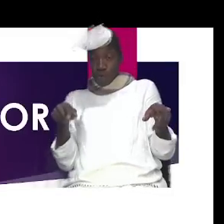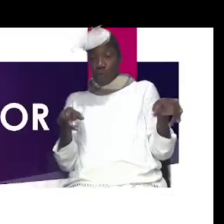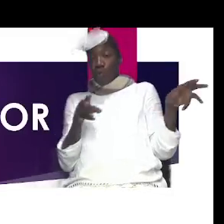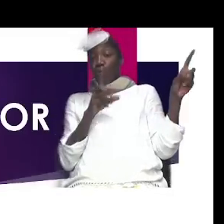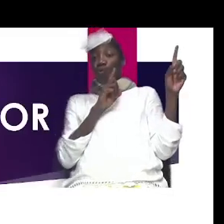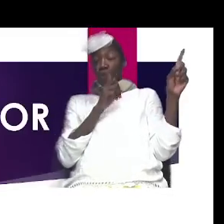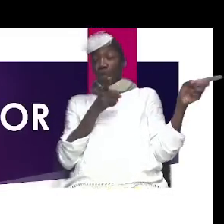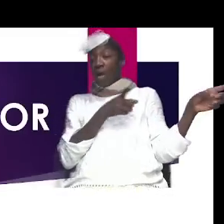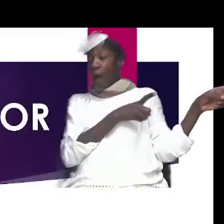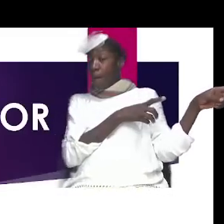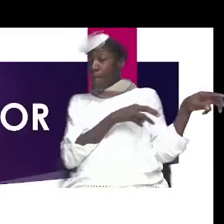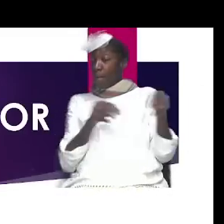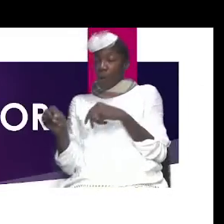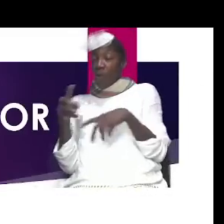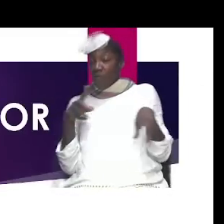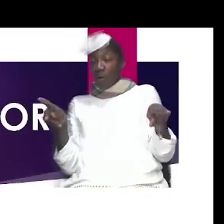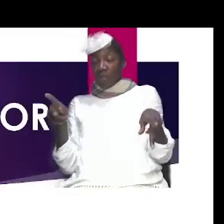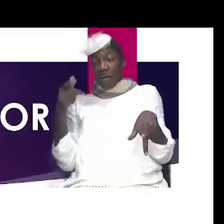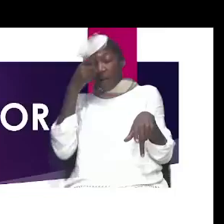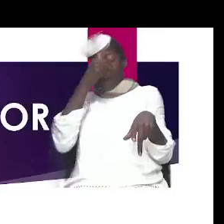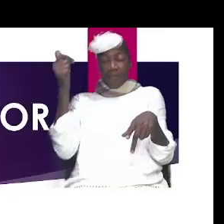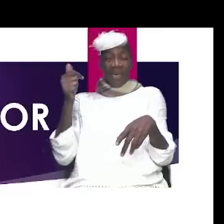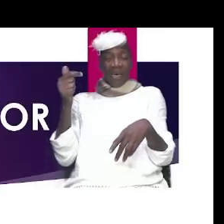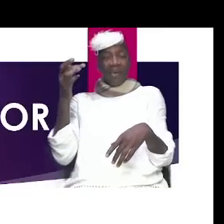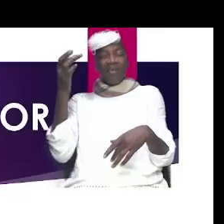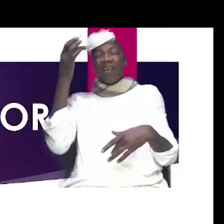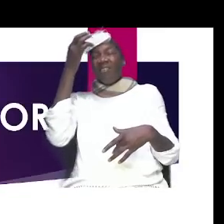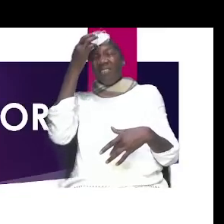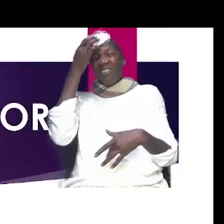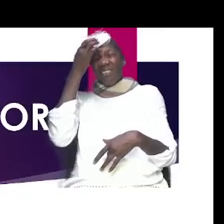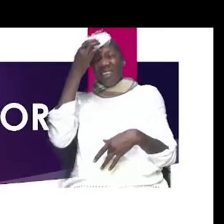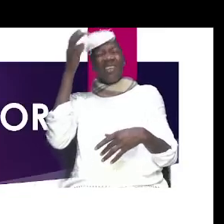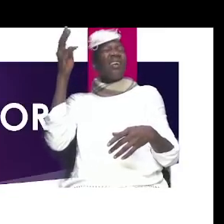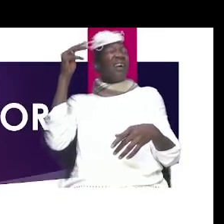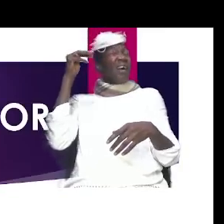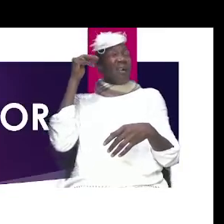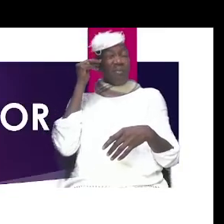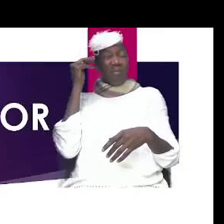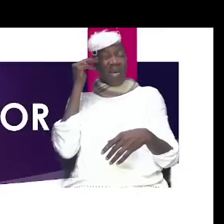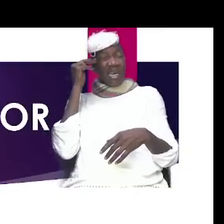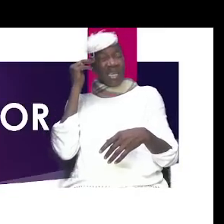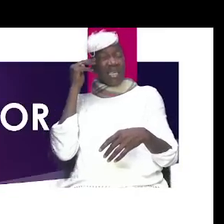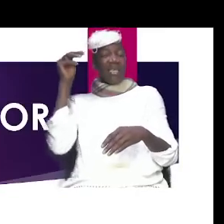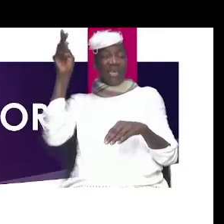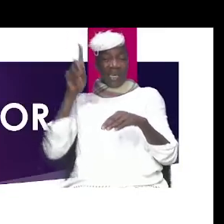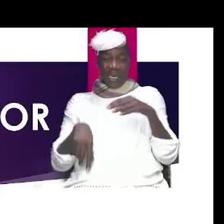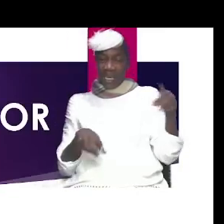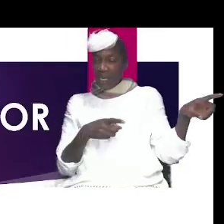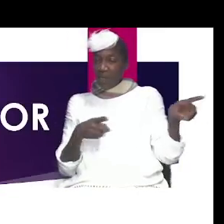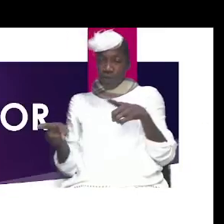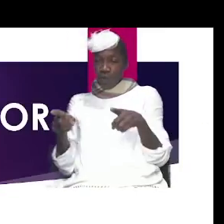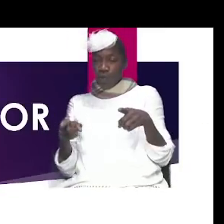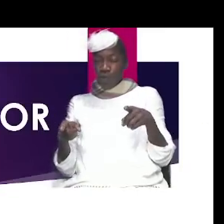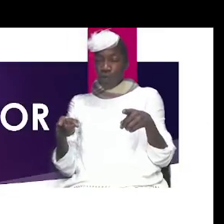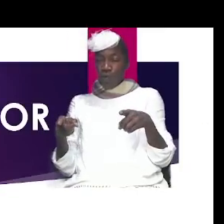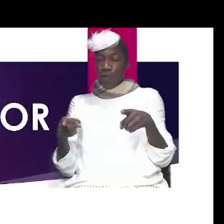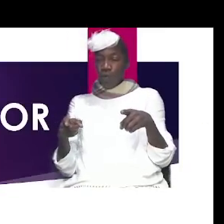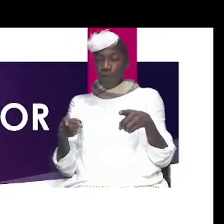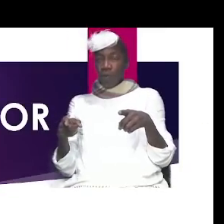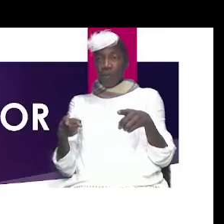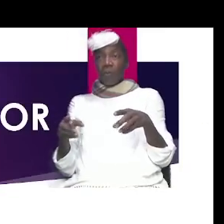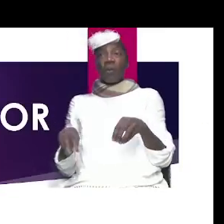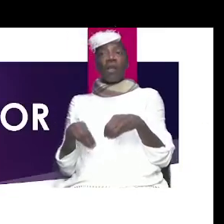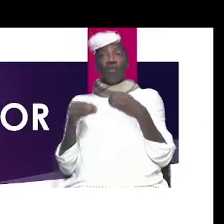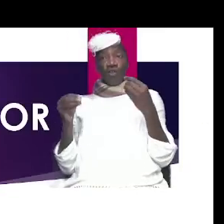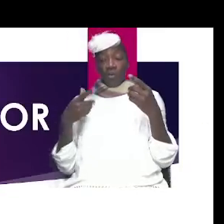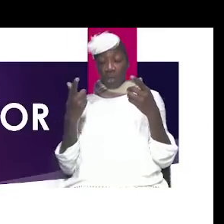but because of a physical or a mental limitation, we can't do it. Believe it, saints of God, I'm submitting to